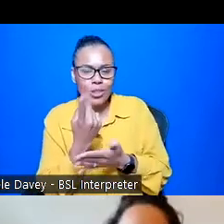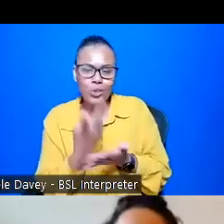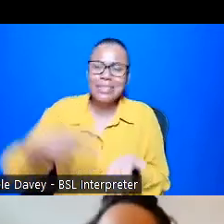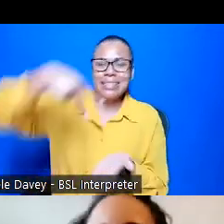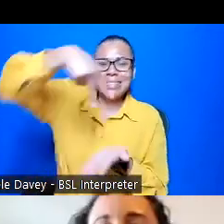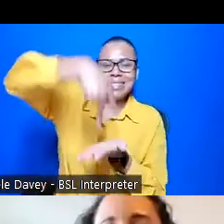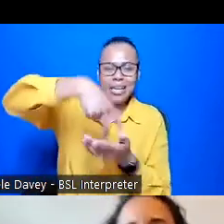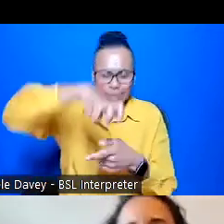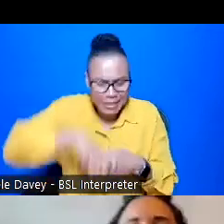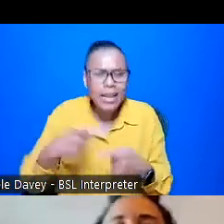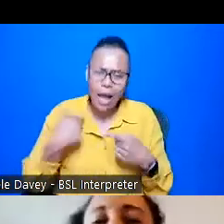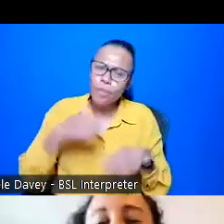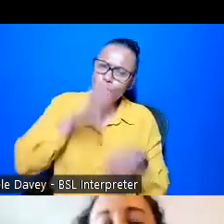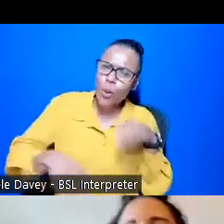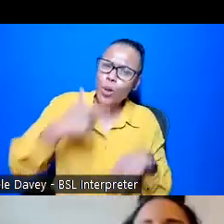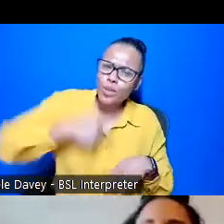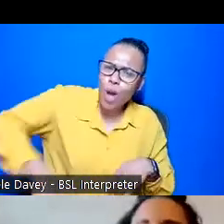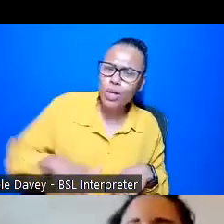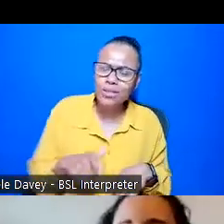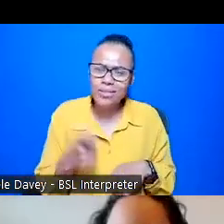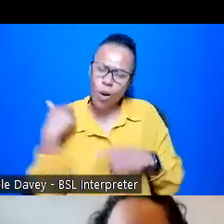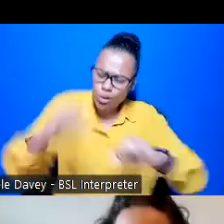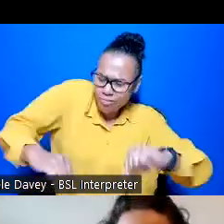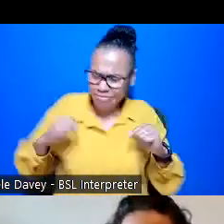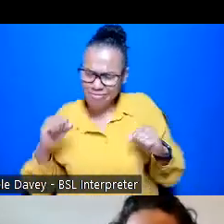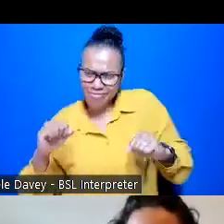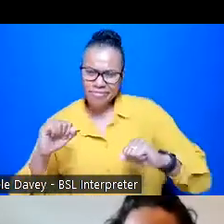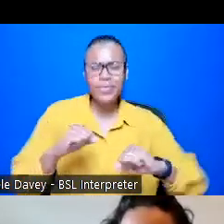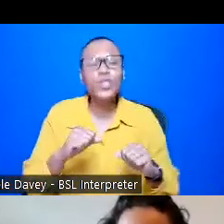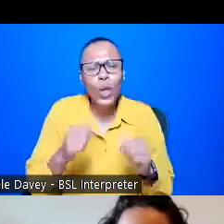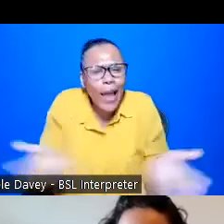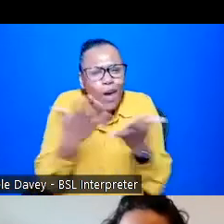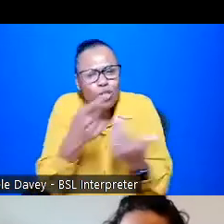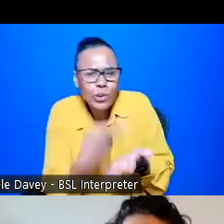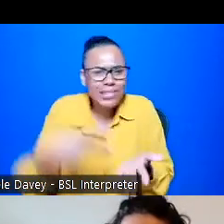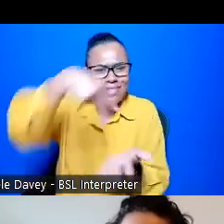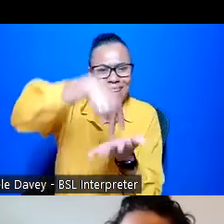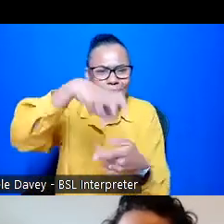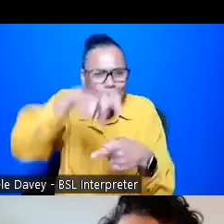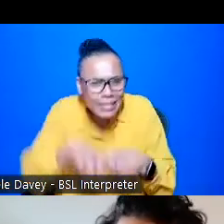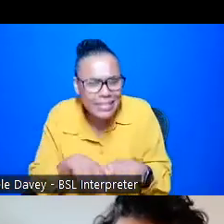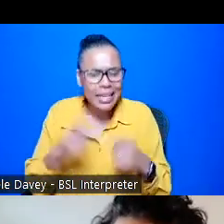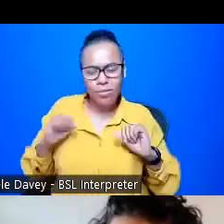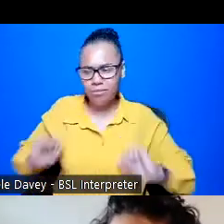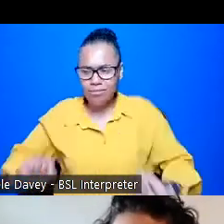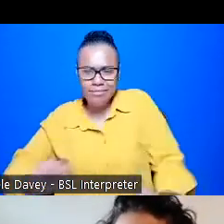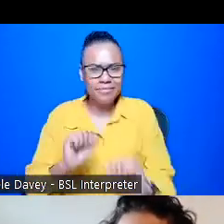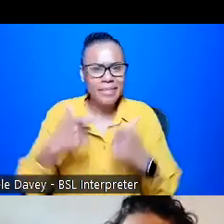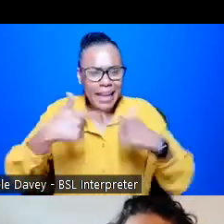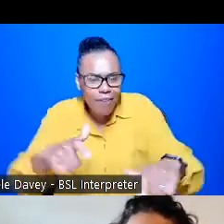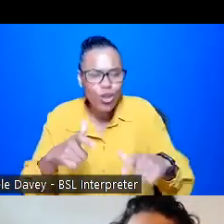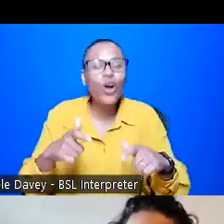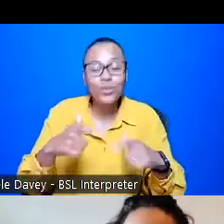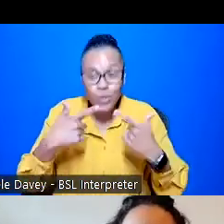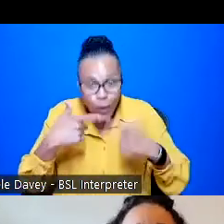giving myself a shake. I'm inviting you to do the same so that you can get the blood flowing. So we keep moving on through